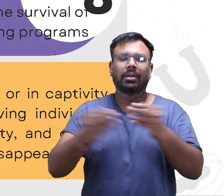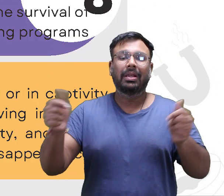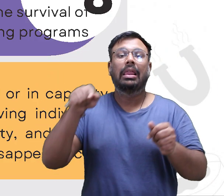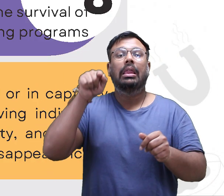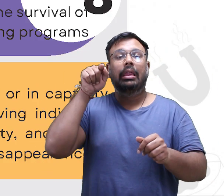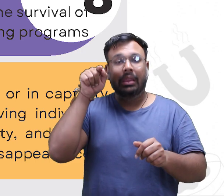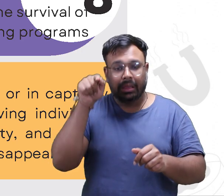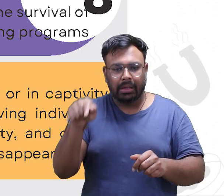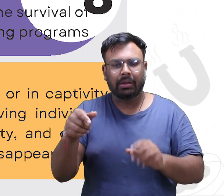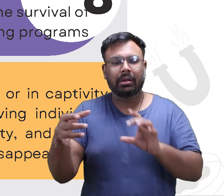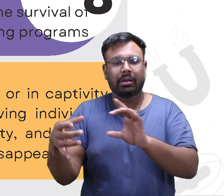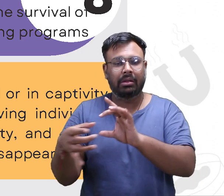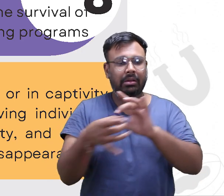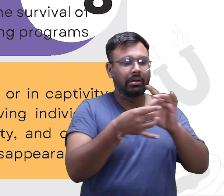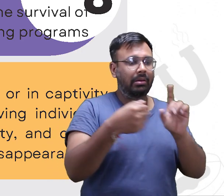individuals remaining.